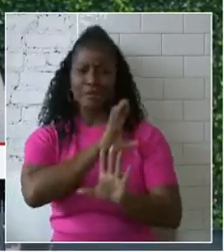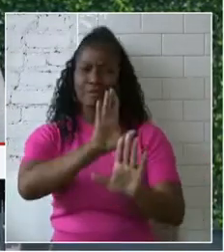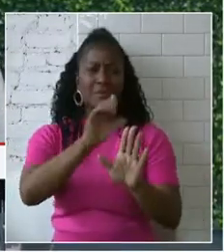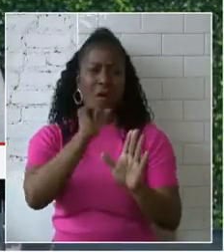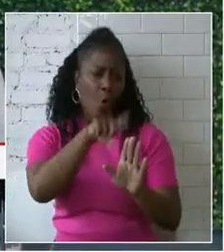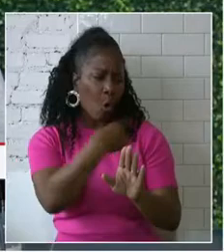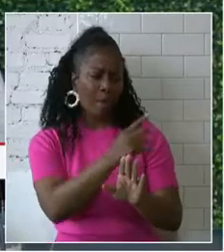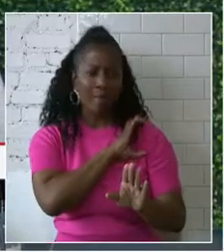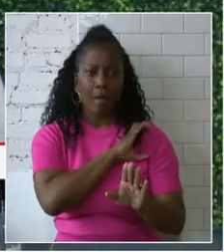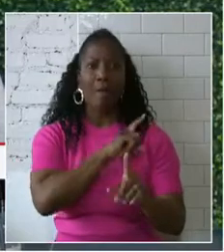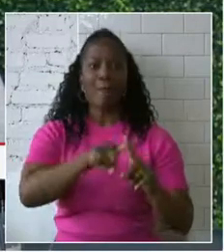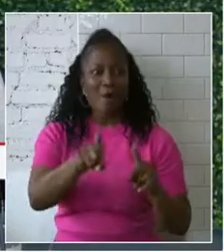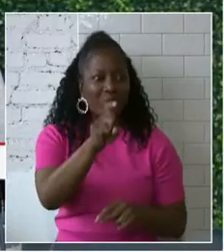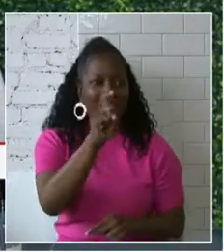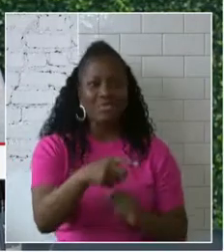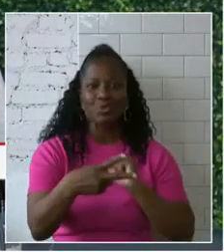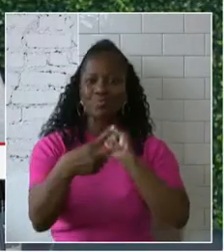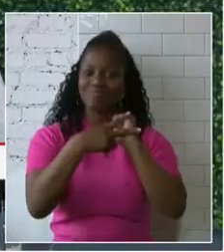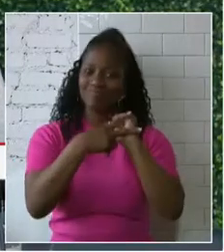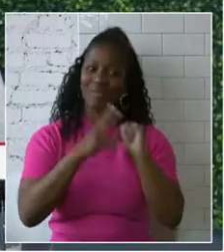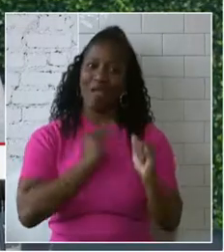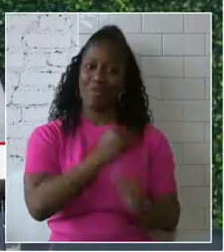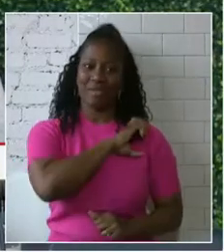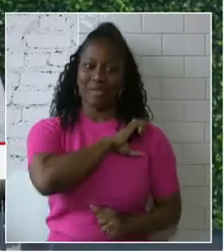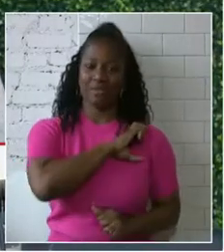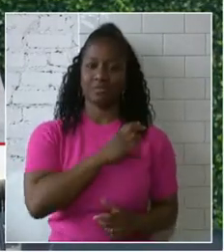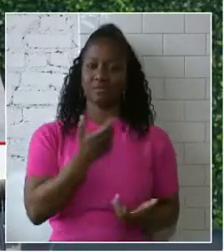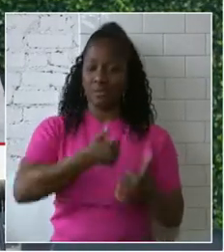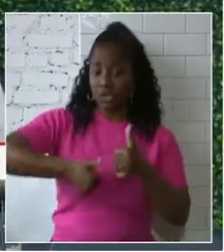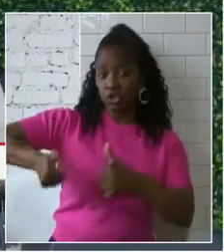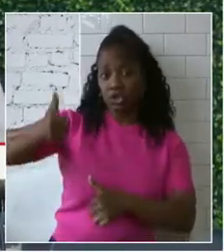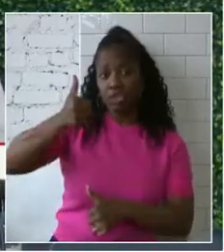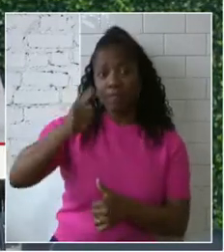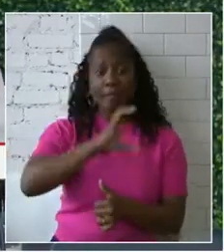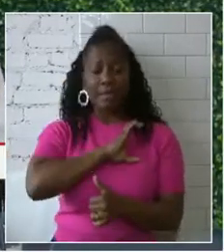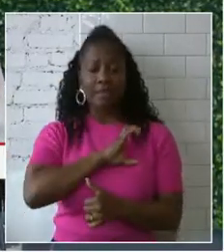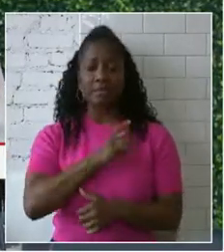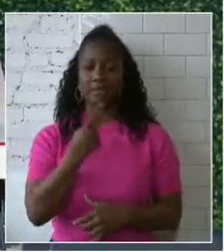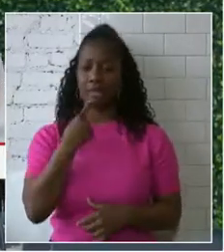need the police that we need. And the chief of police says